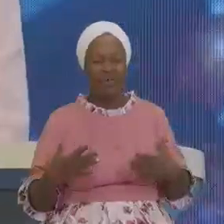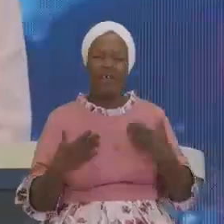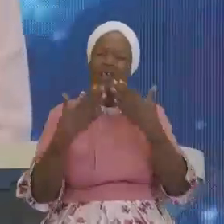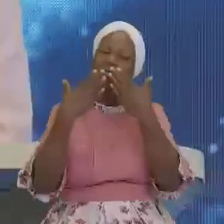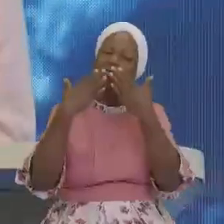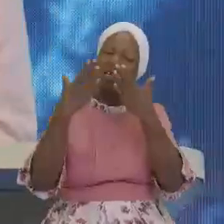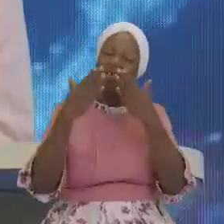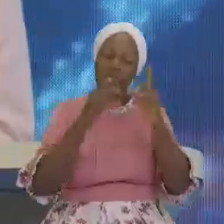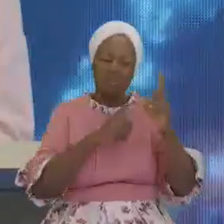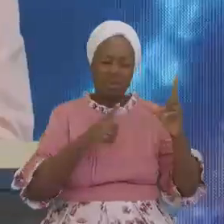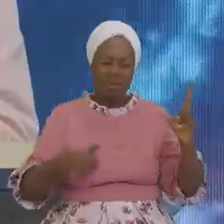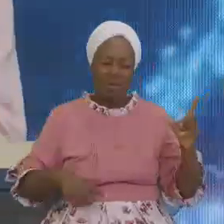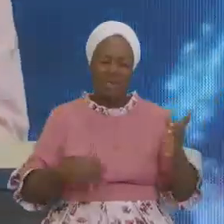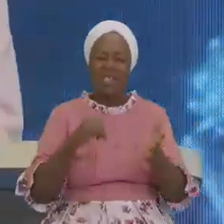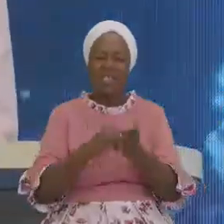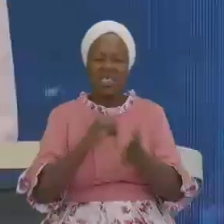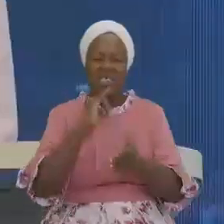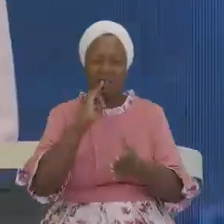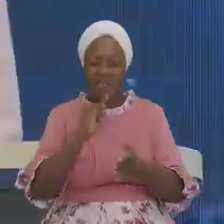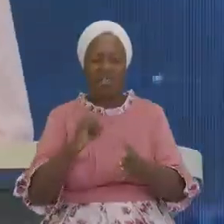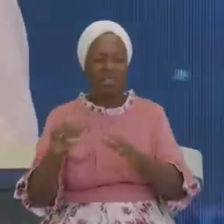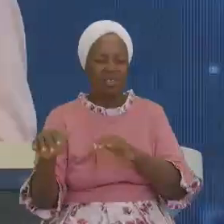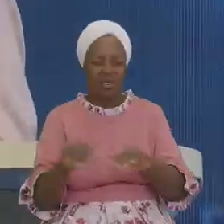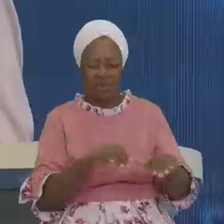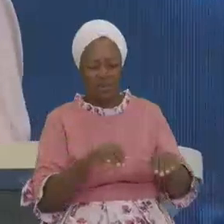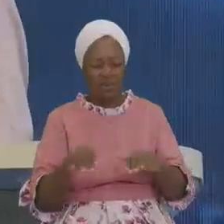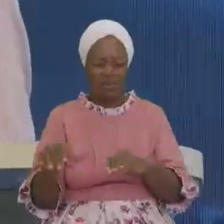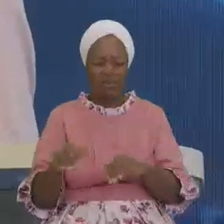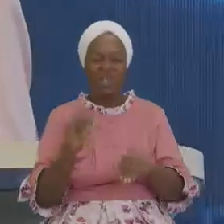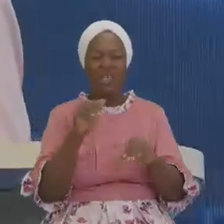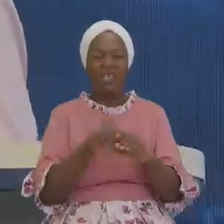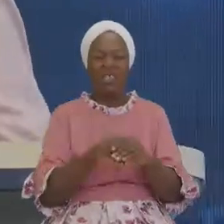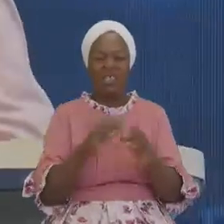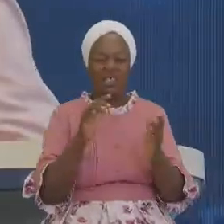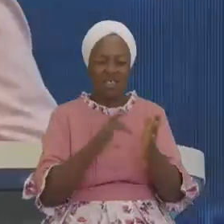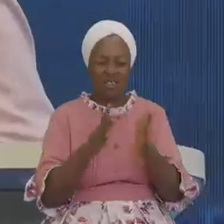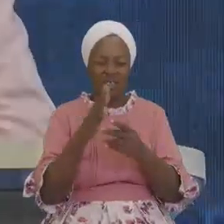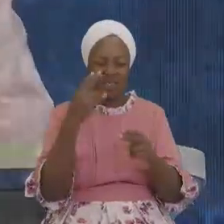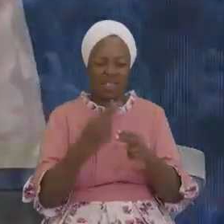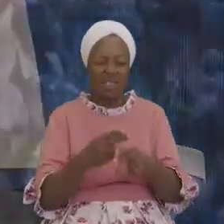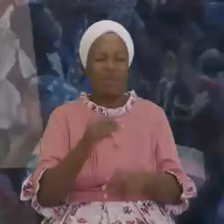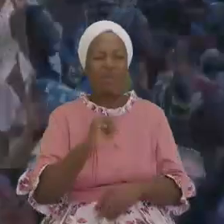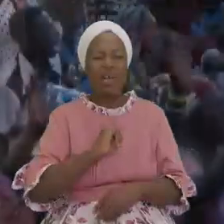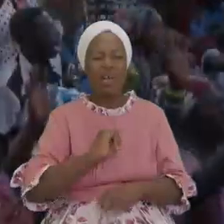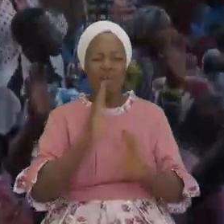Lord. It is done. In Jesus' name I